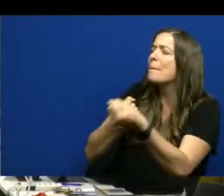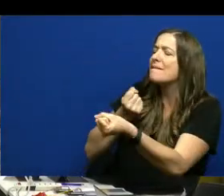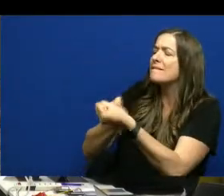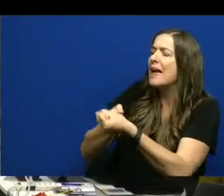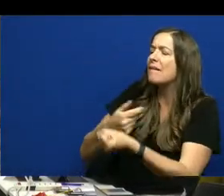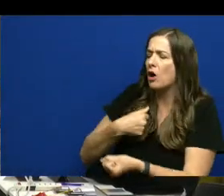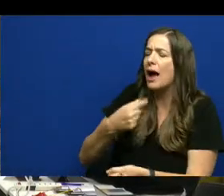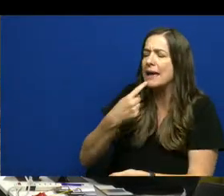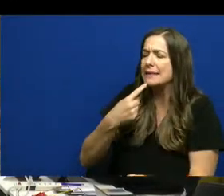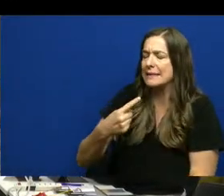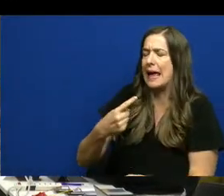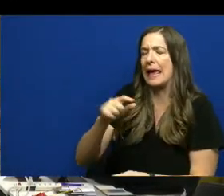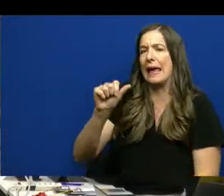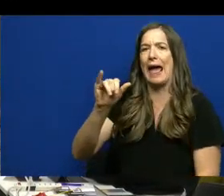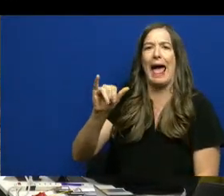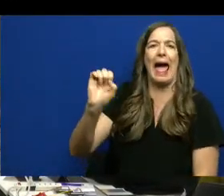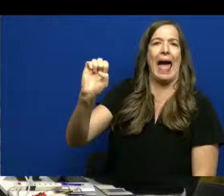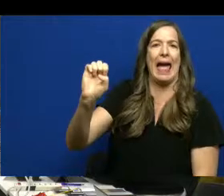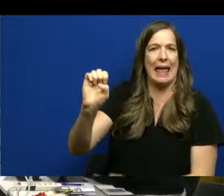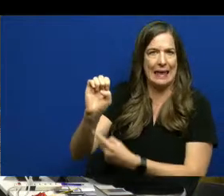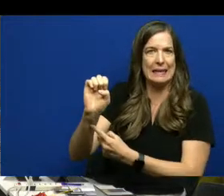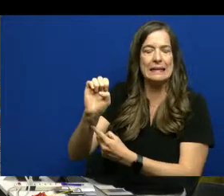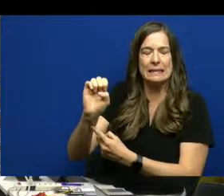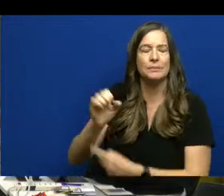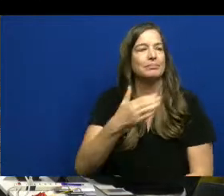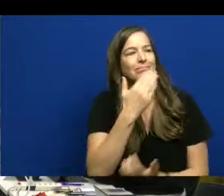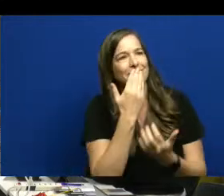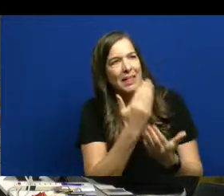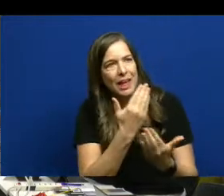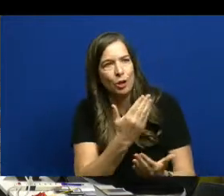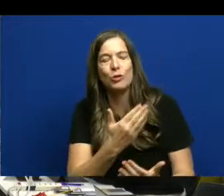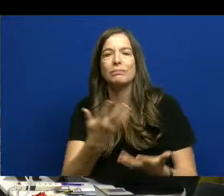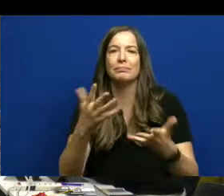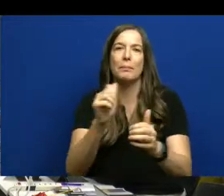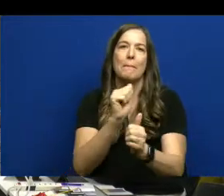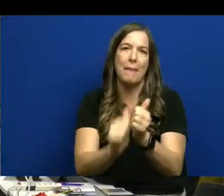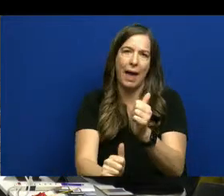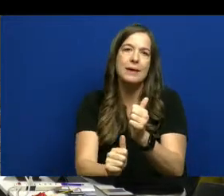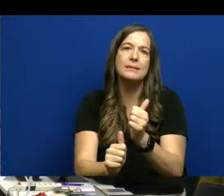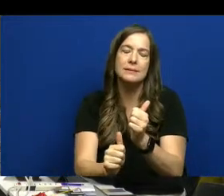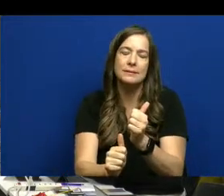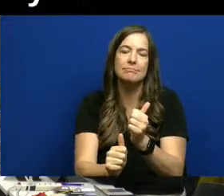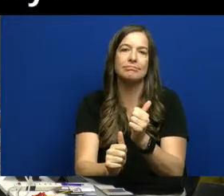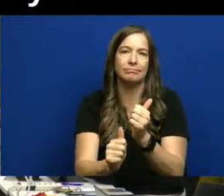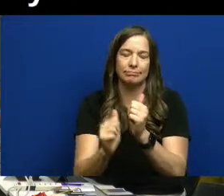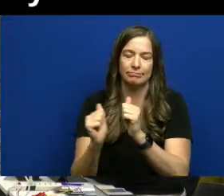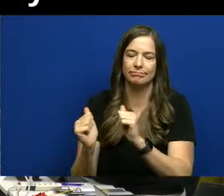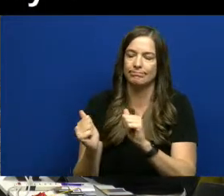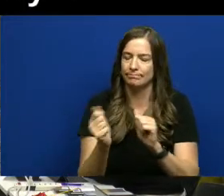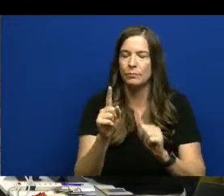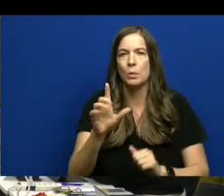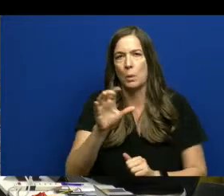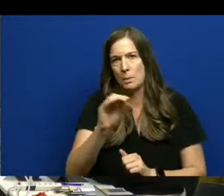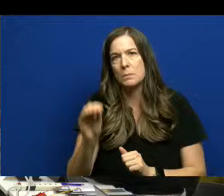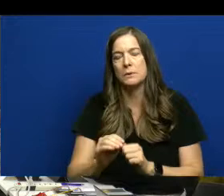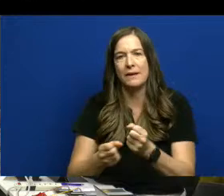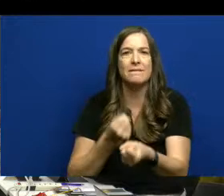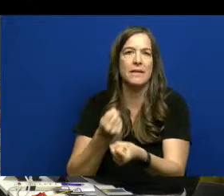I said aye. Perfect. right. Thank you so much. Motion passes, and it was unanimous.